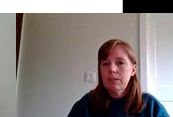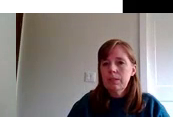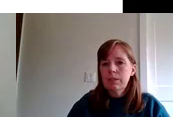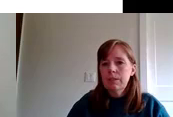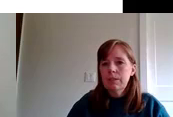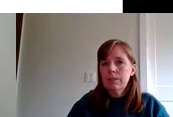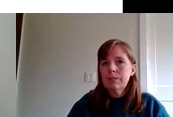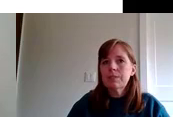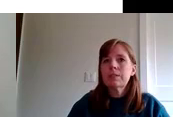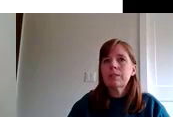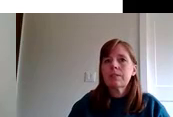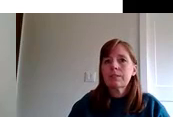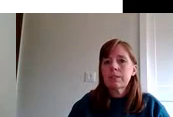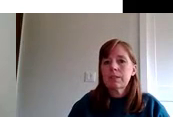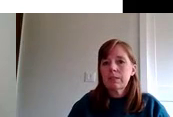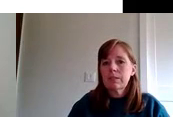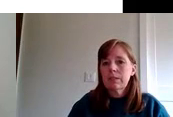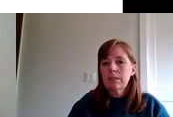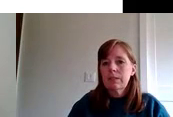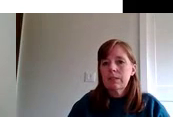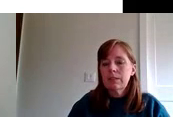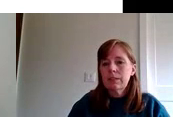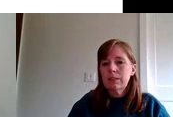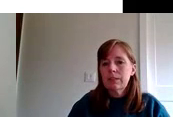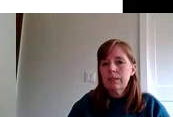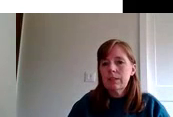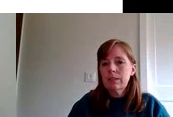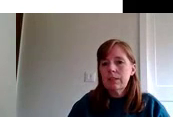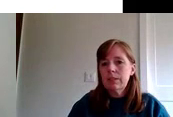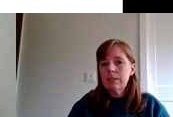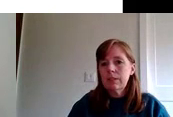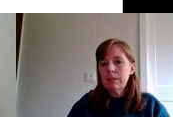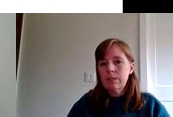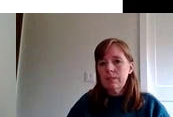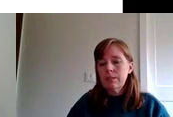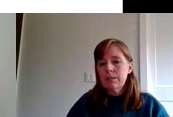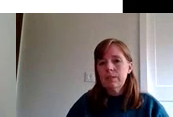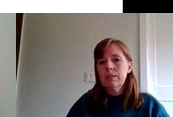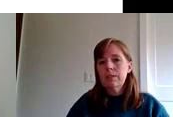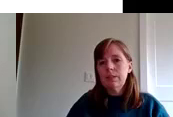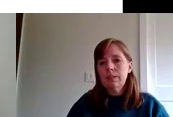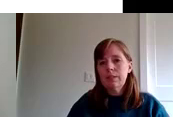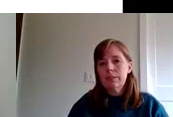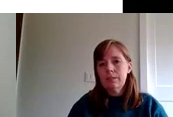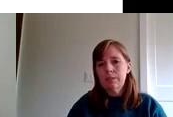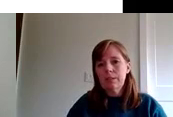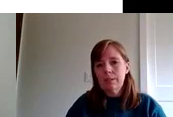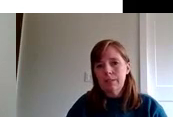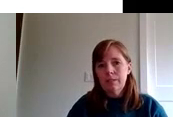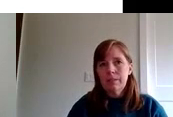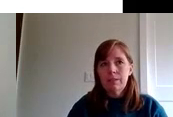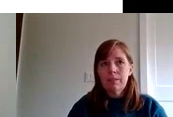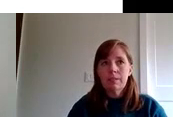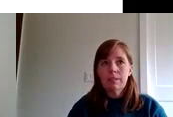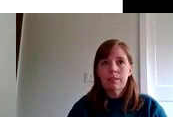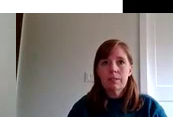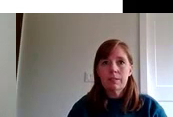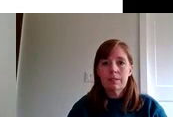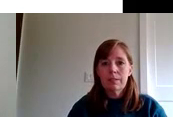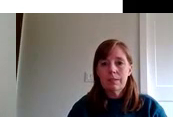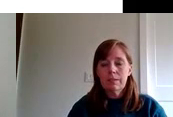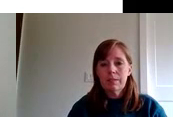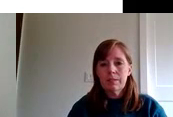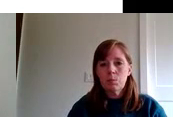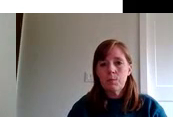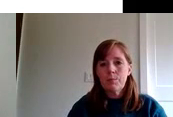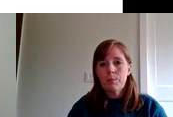have for your student may not be the same size or height as the desk at school. And so I've also talked with parents about, if you've